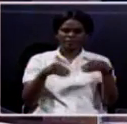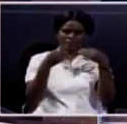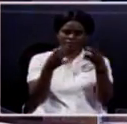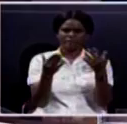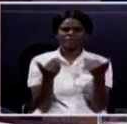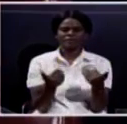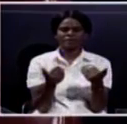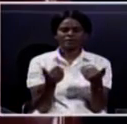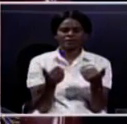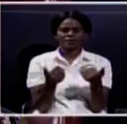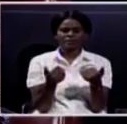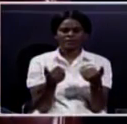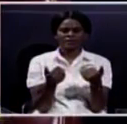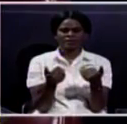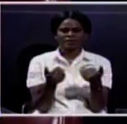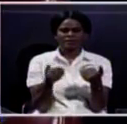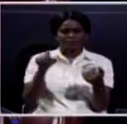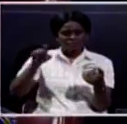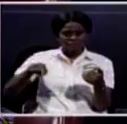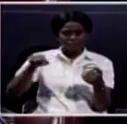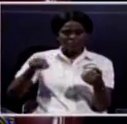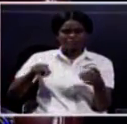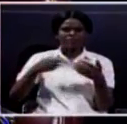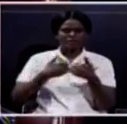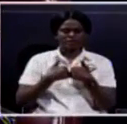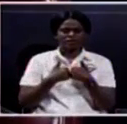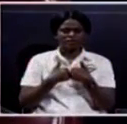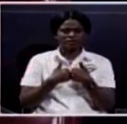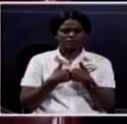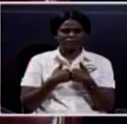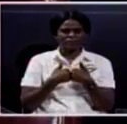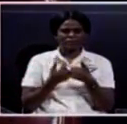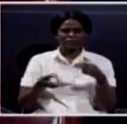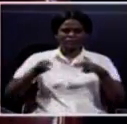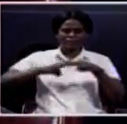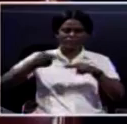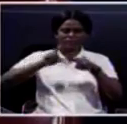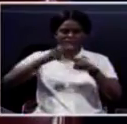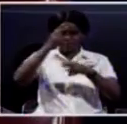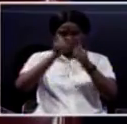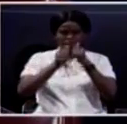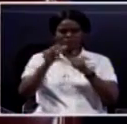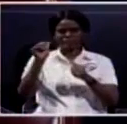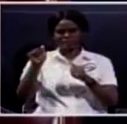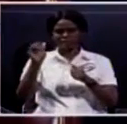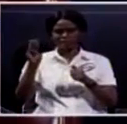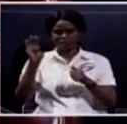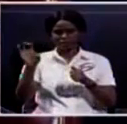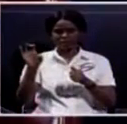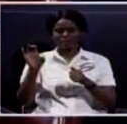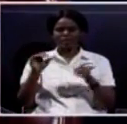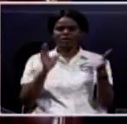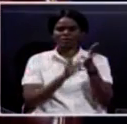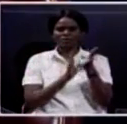provision that should there be need for an increment because of ABC, that